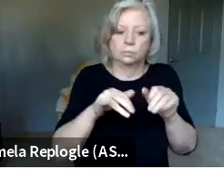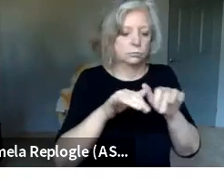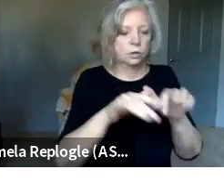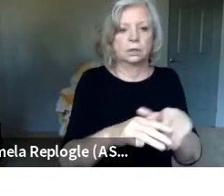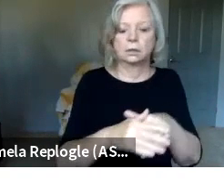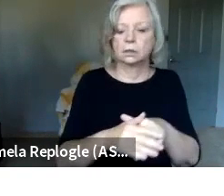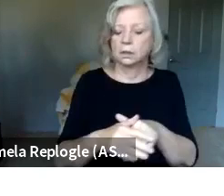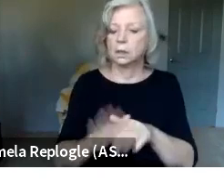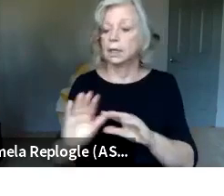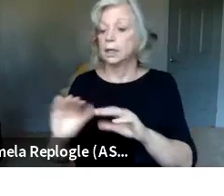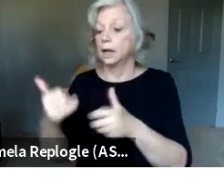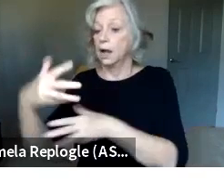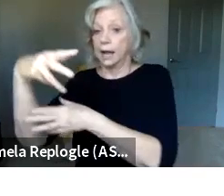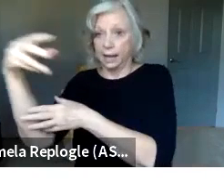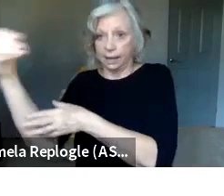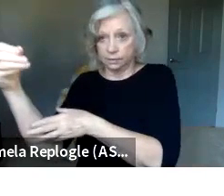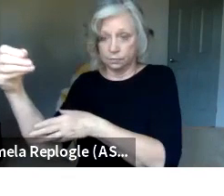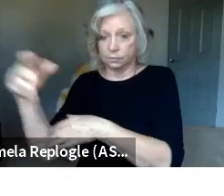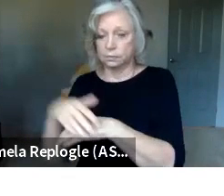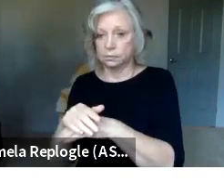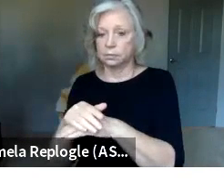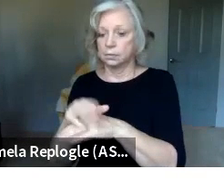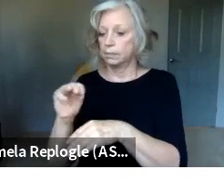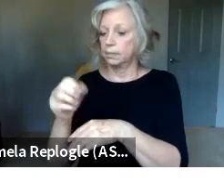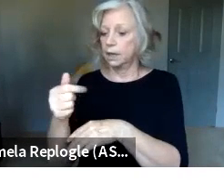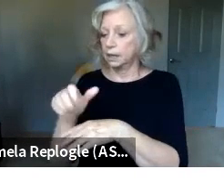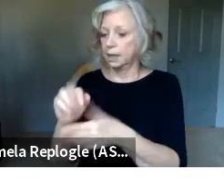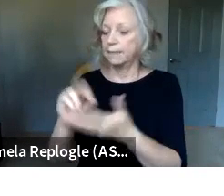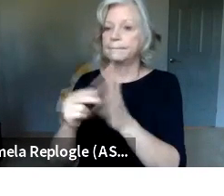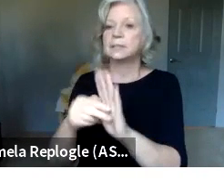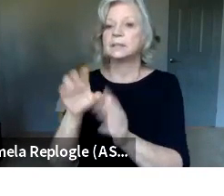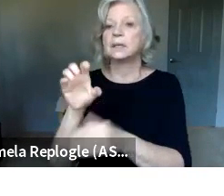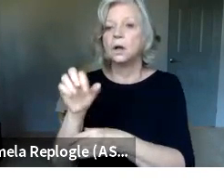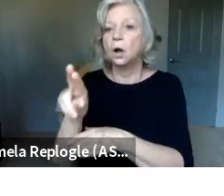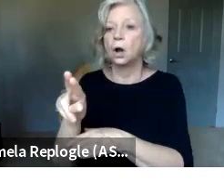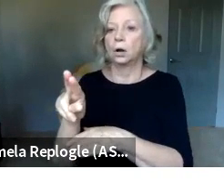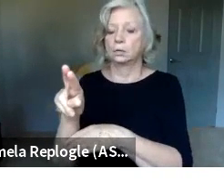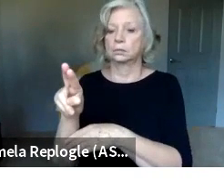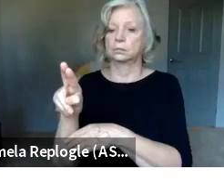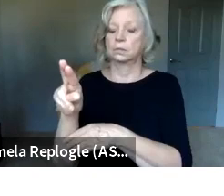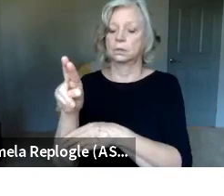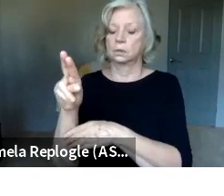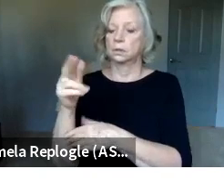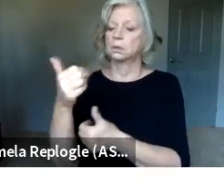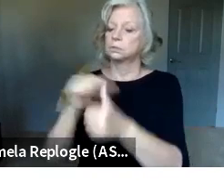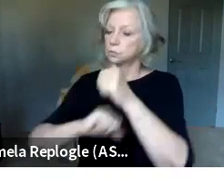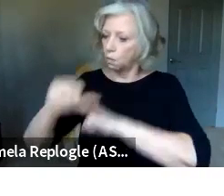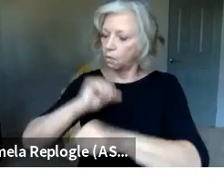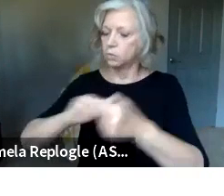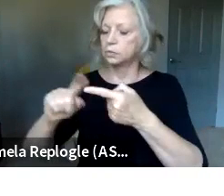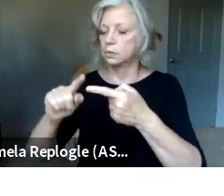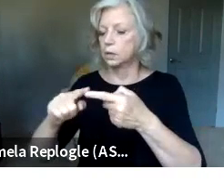For outdoor mega events, examples include car shows, parades, theme parks,